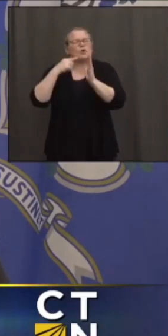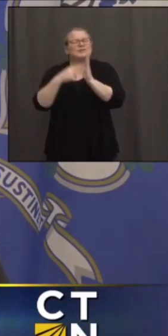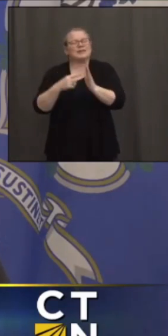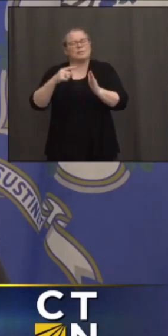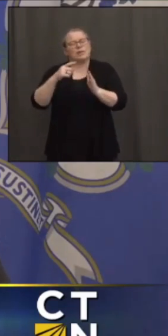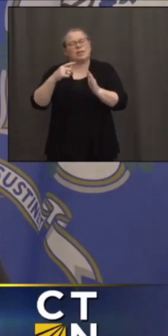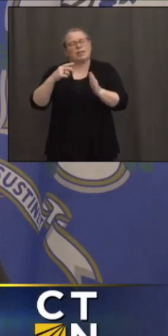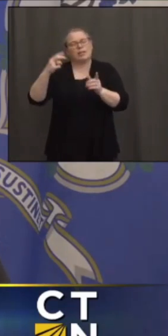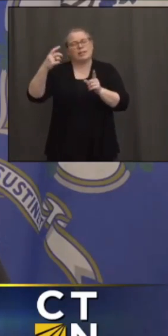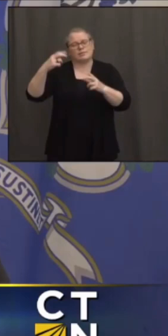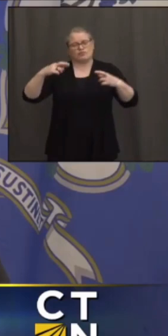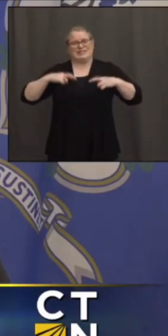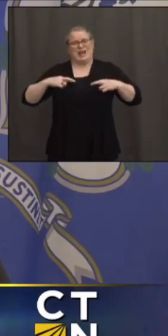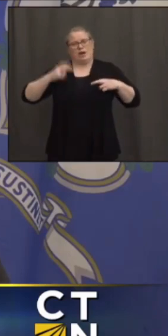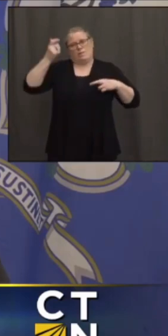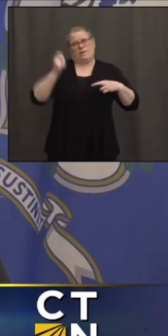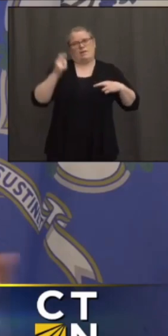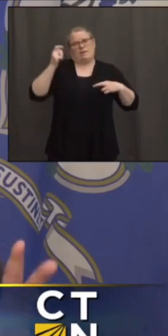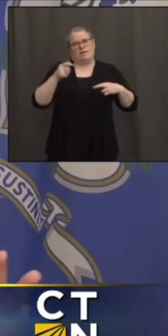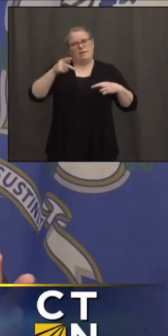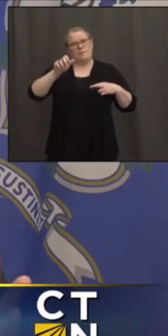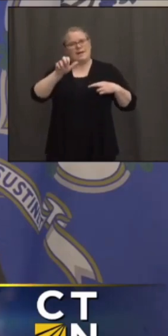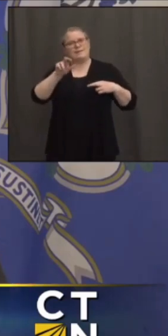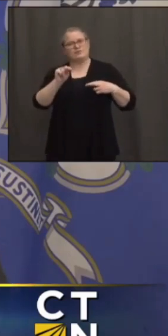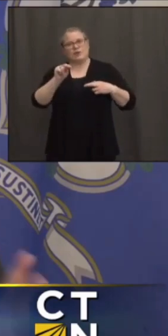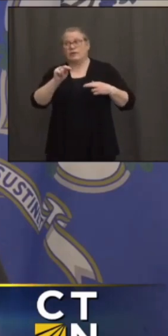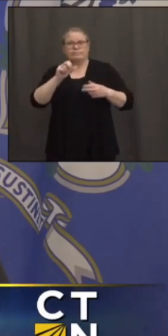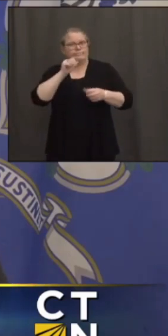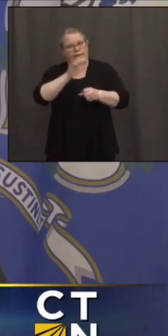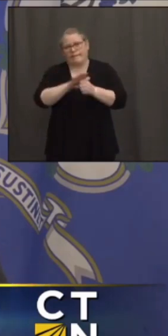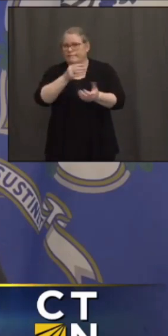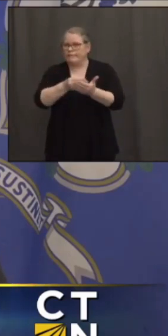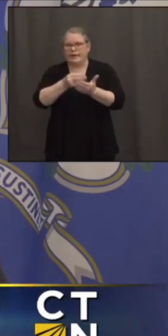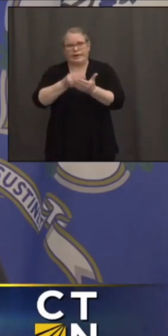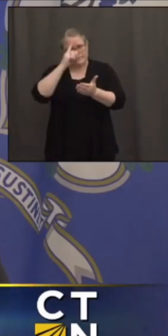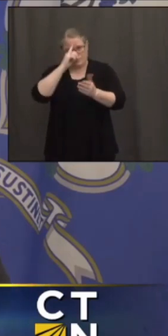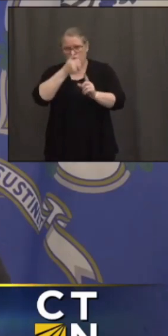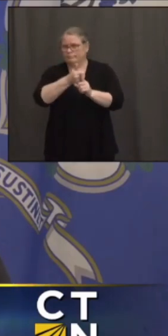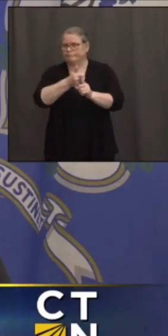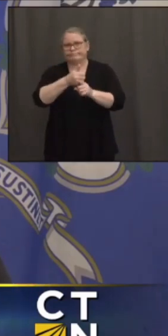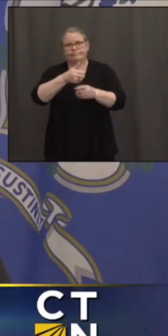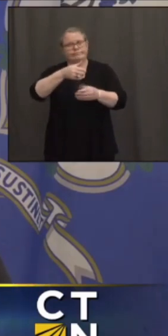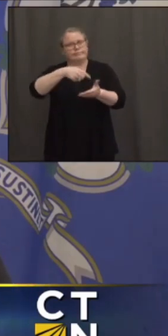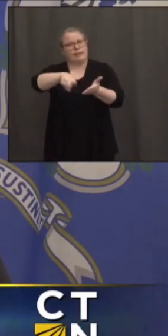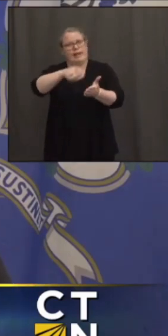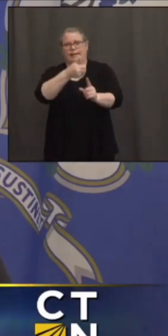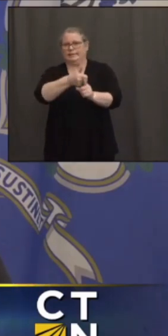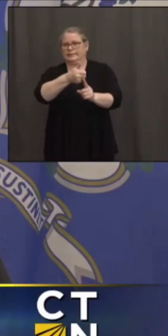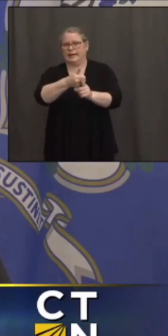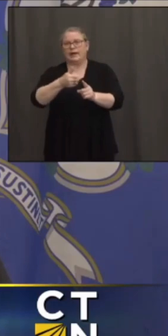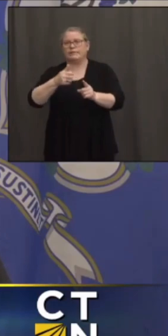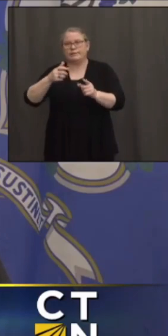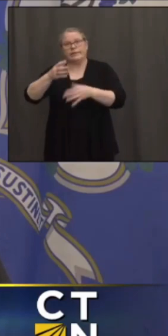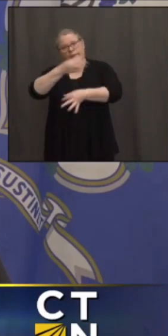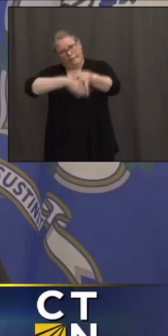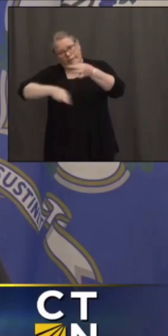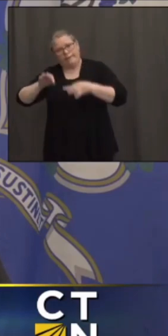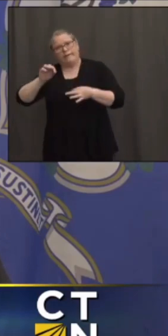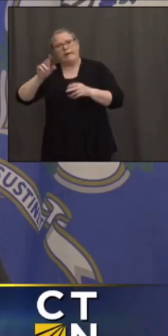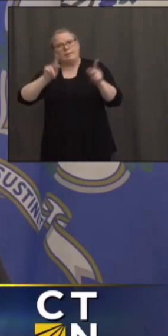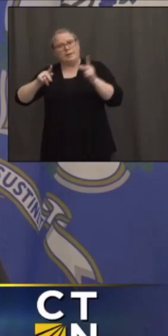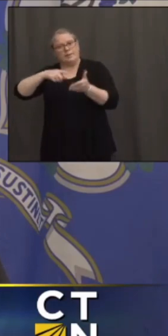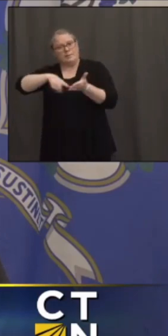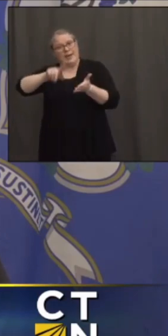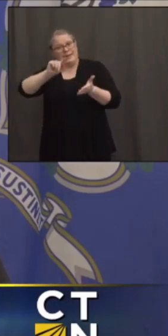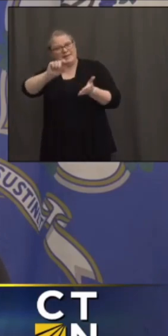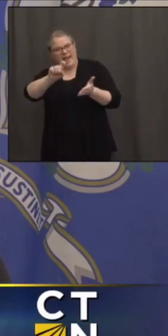So I'm going to be very firm on the fact that whatever comes out of the legislature is not going to be backstopped by the taxpayers of the state of Connecticut.